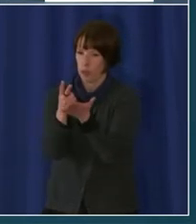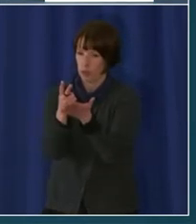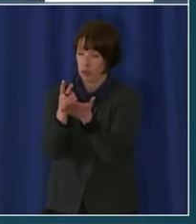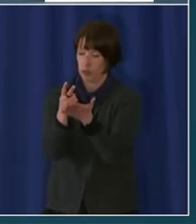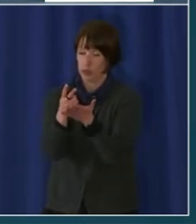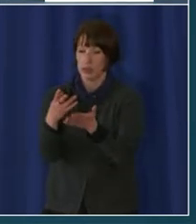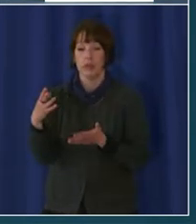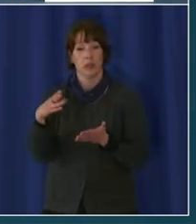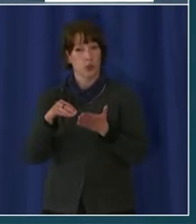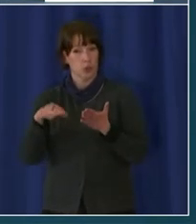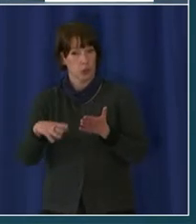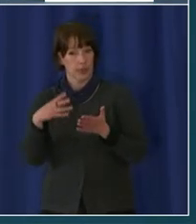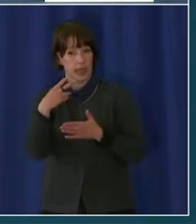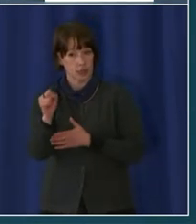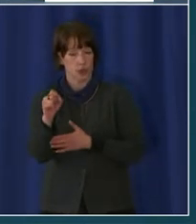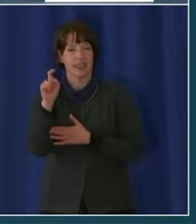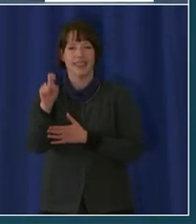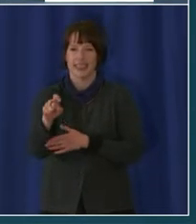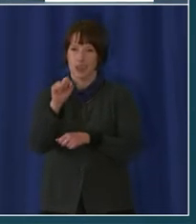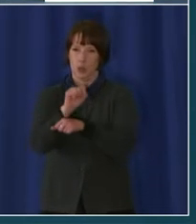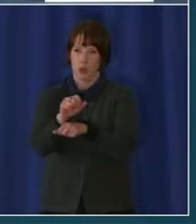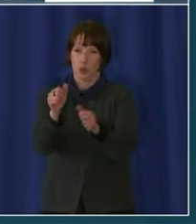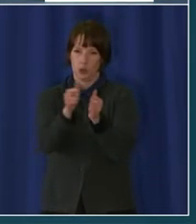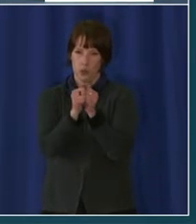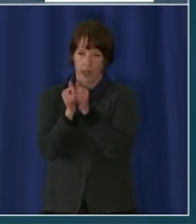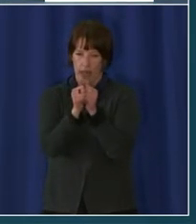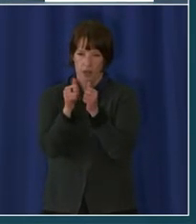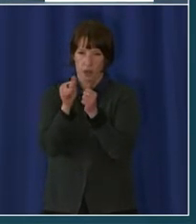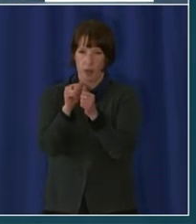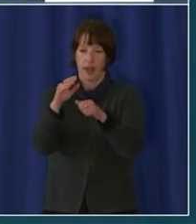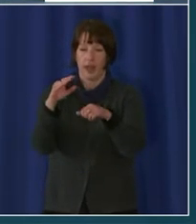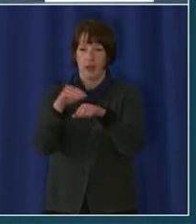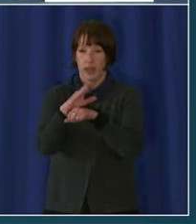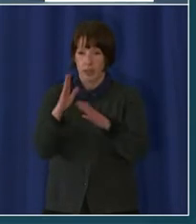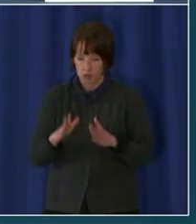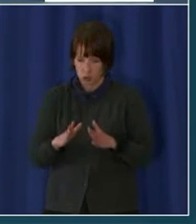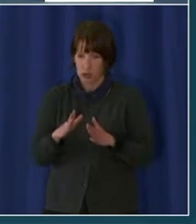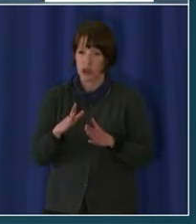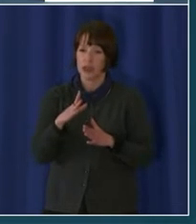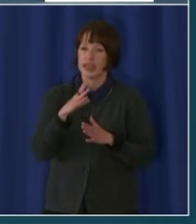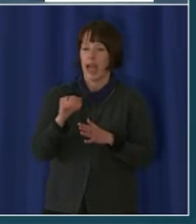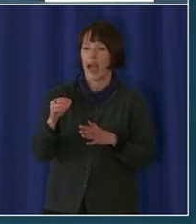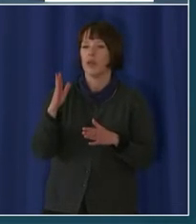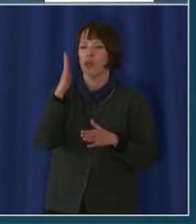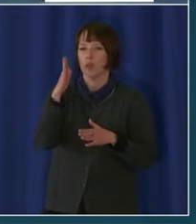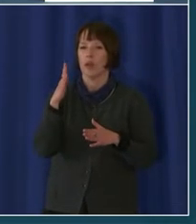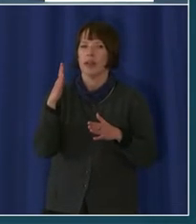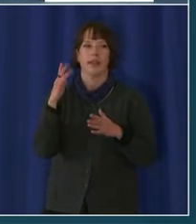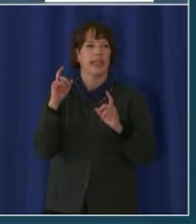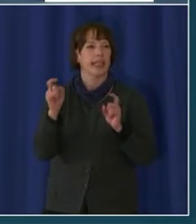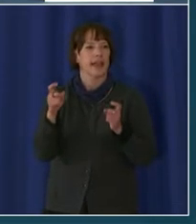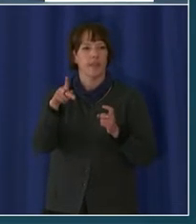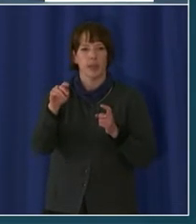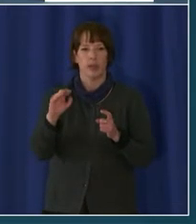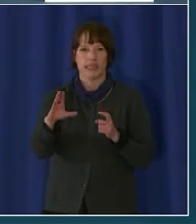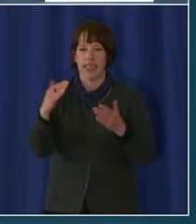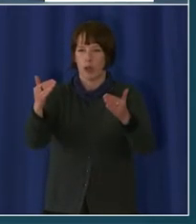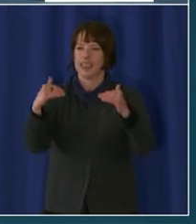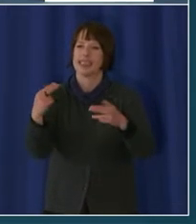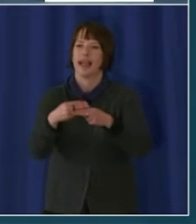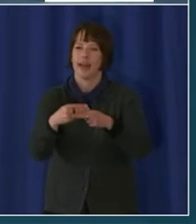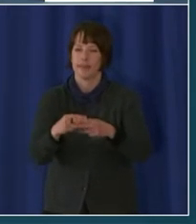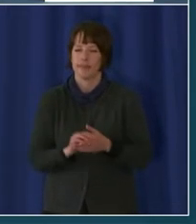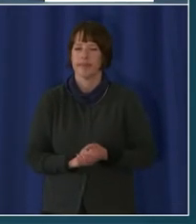the high schools should work with their school counselors, and we'll give also points of contact on the next slide in